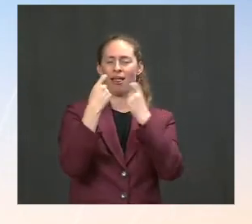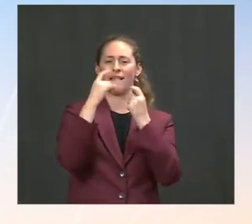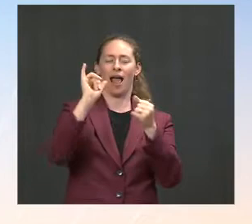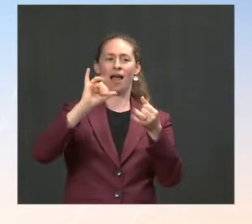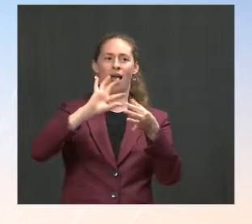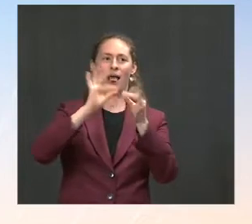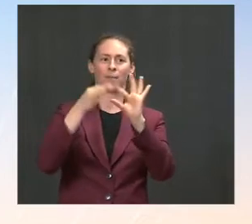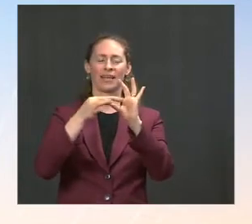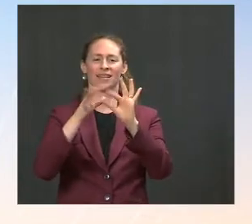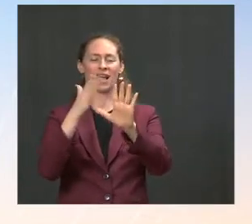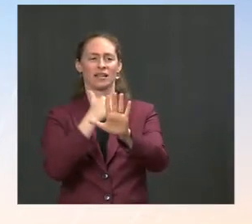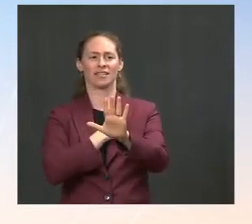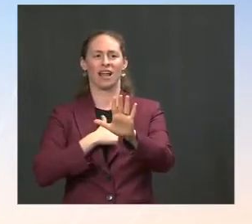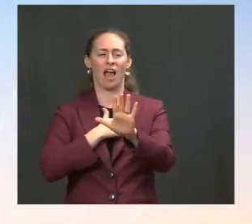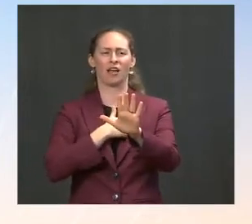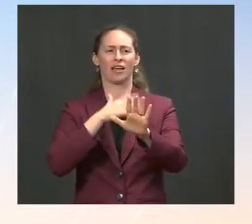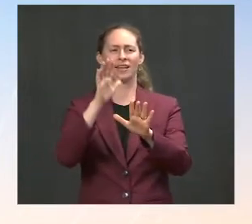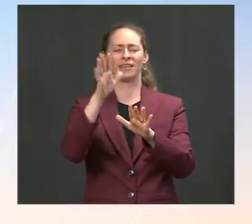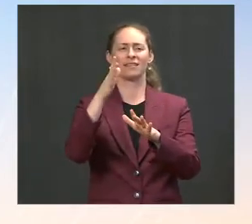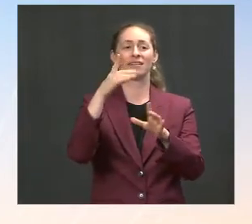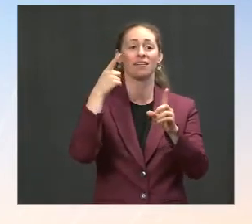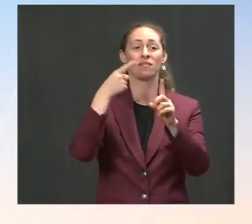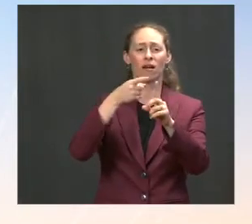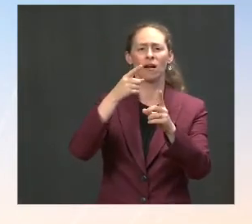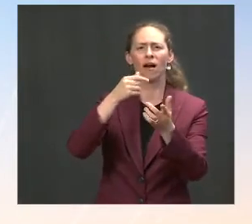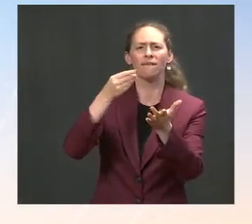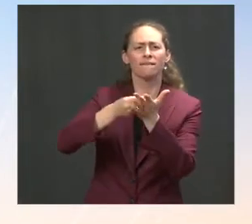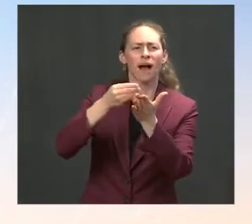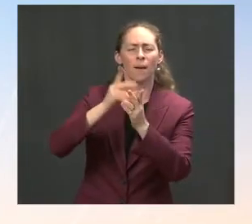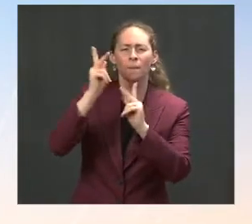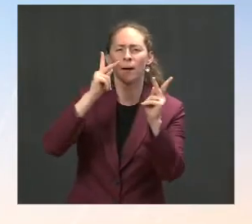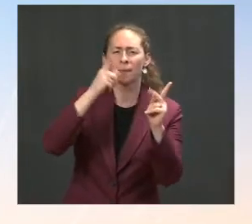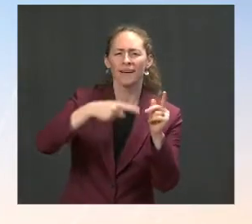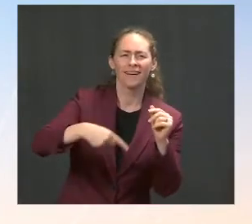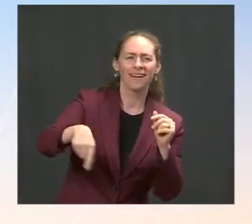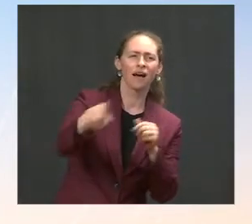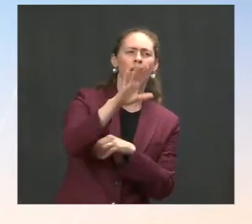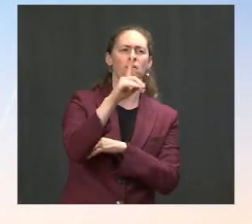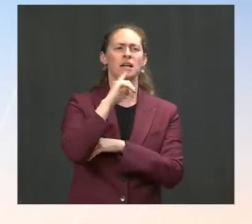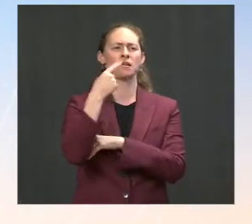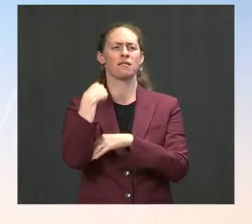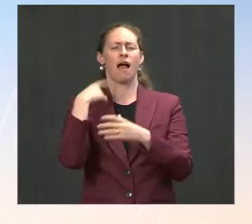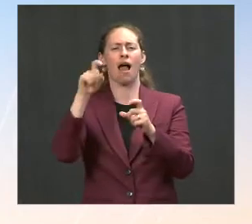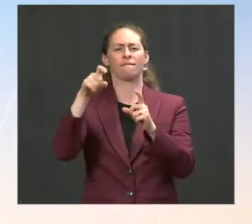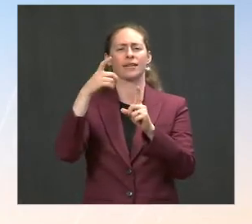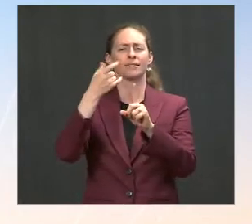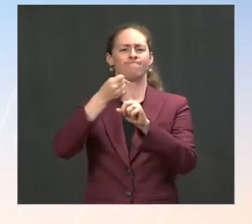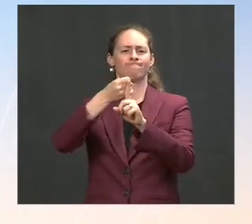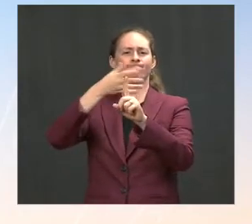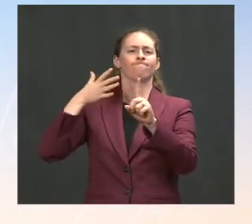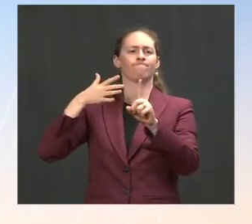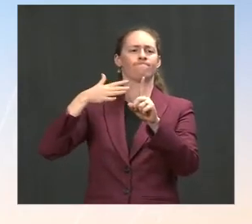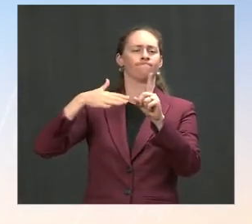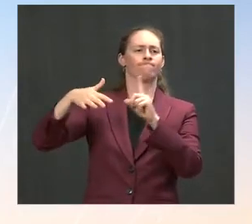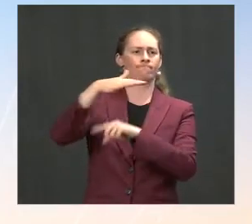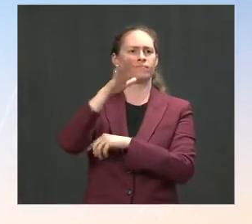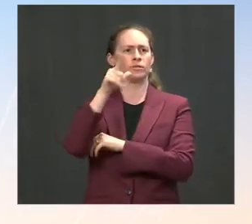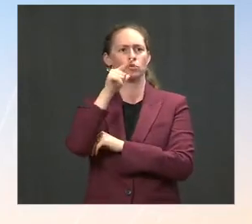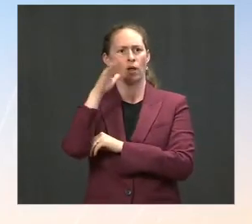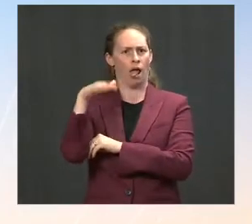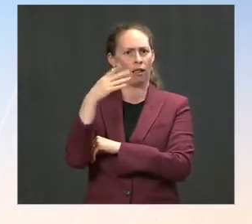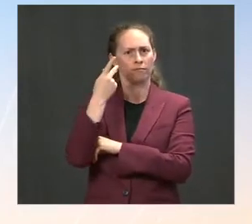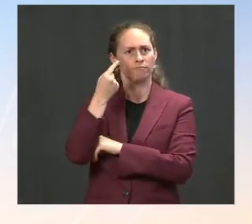and other financial outlets in the room. Let me give you just a little bit of context for those of you who have not seen the letter that just went